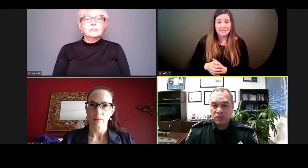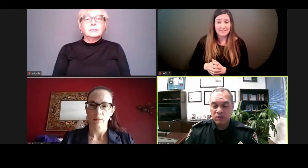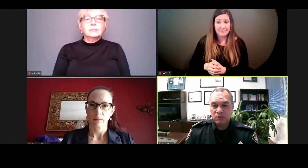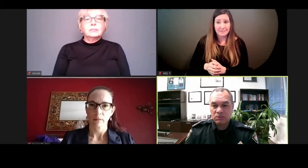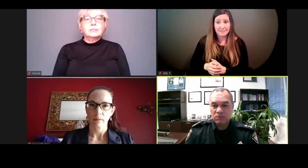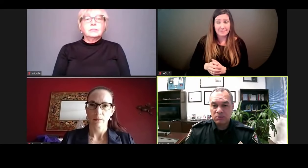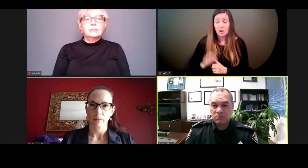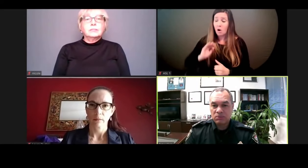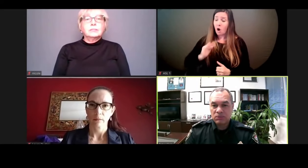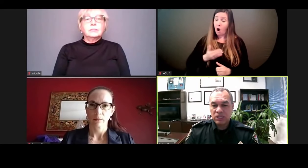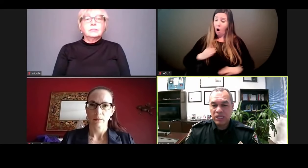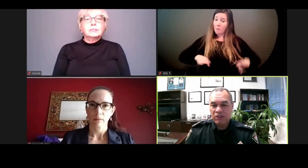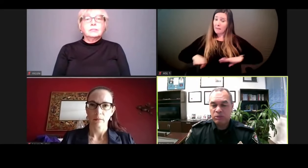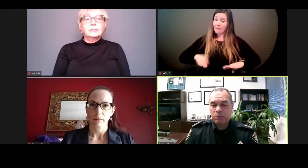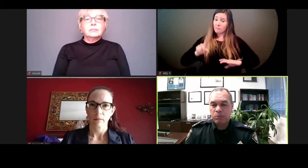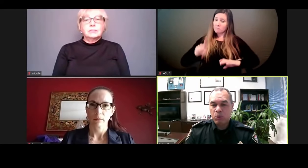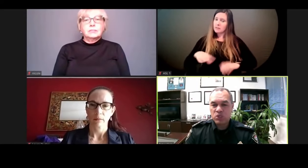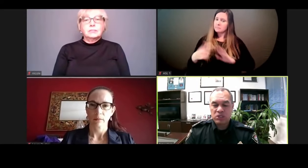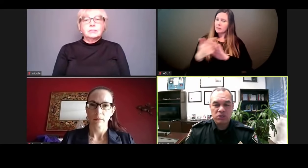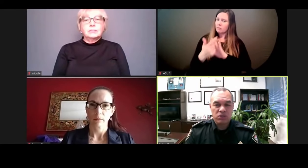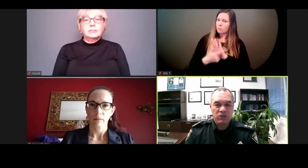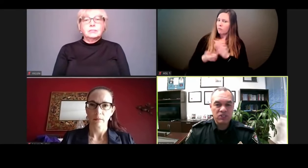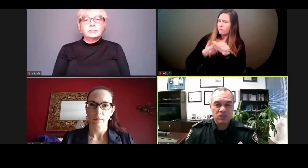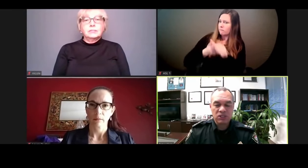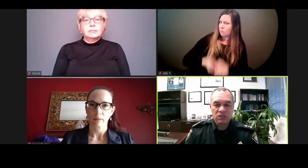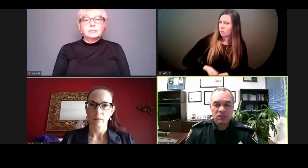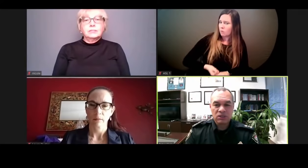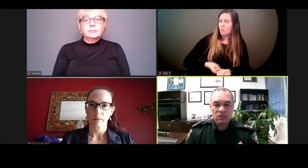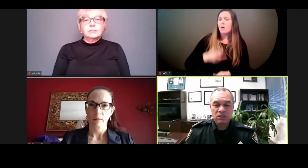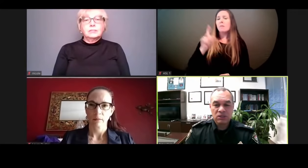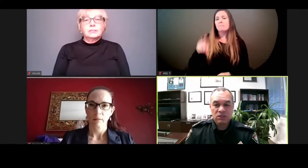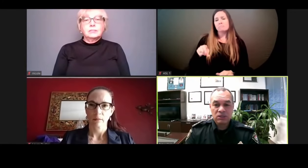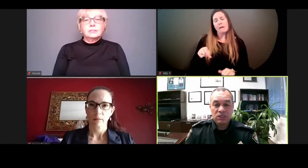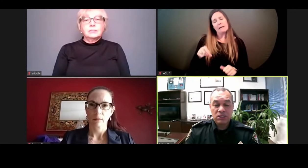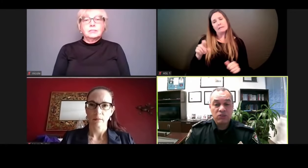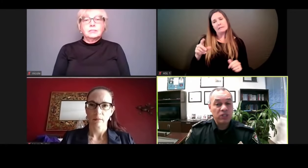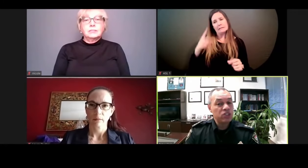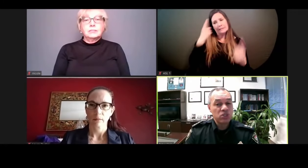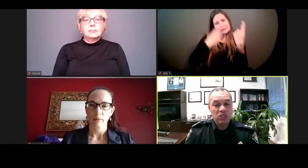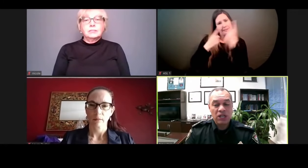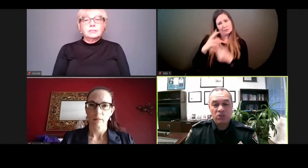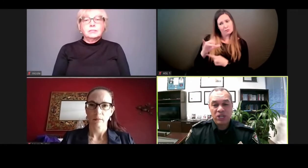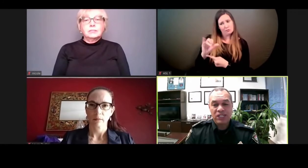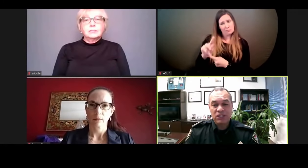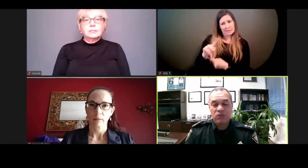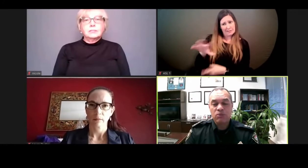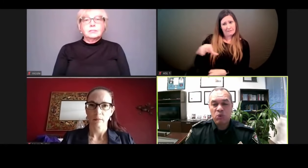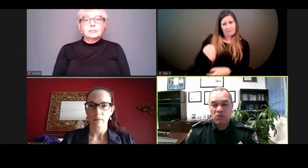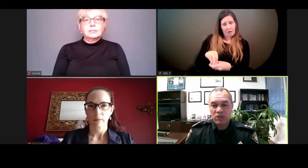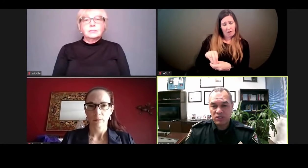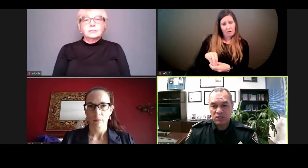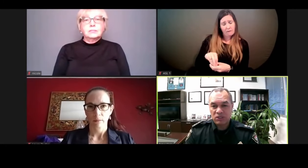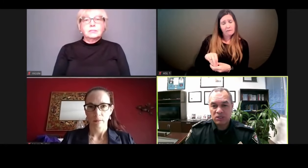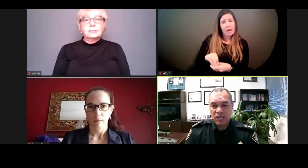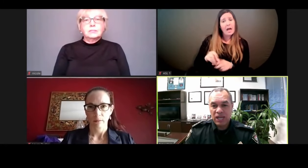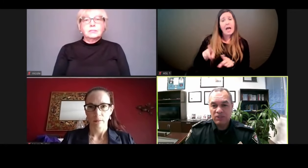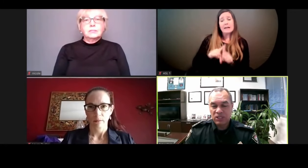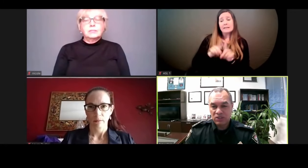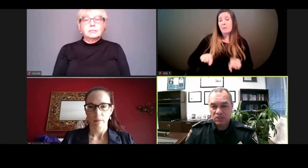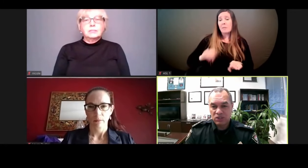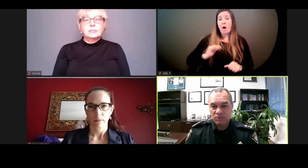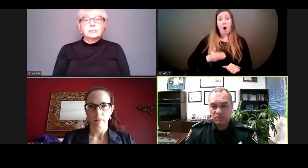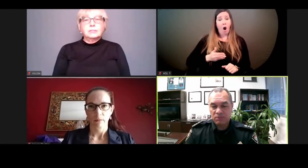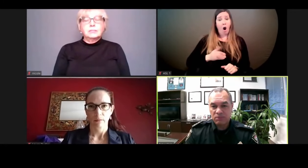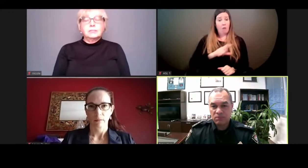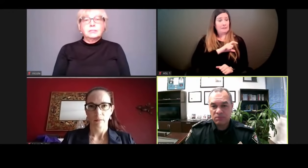lawful, they have to be proportionate to the risk, and they really should not create even more risk having done